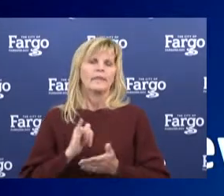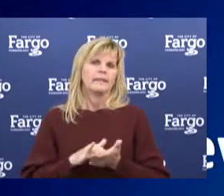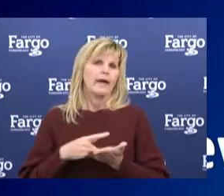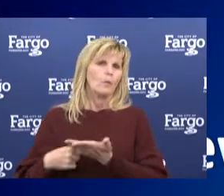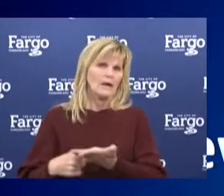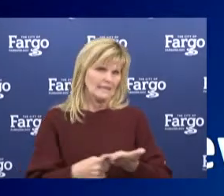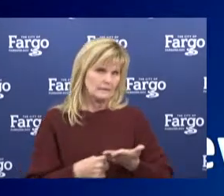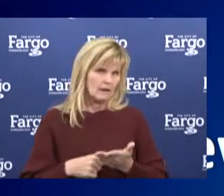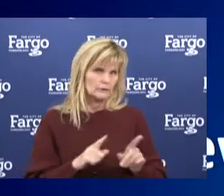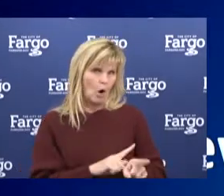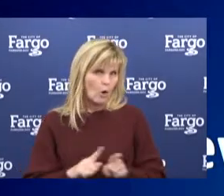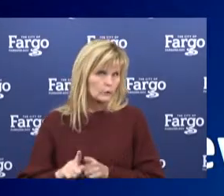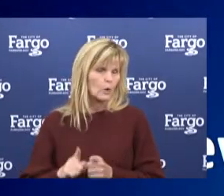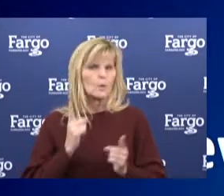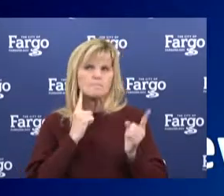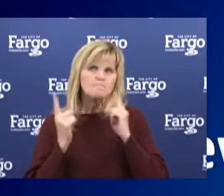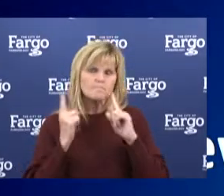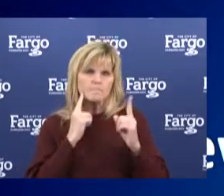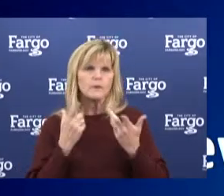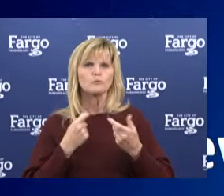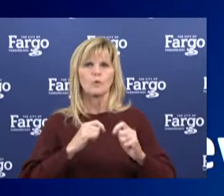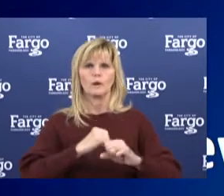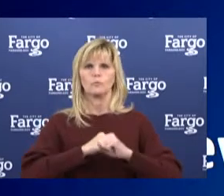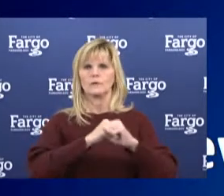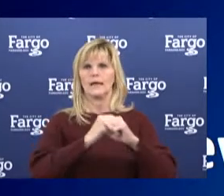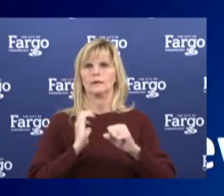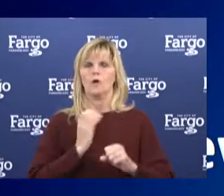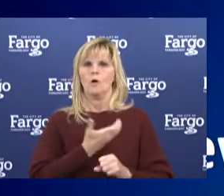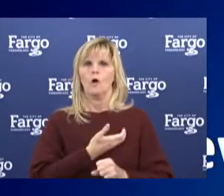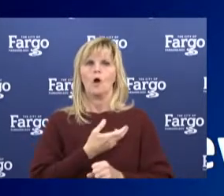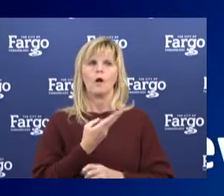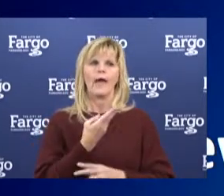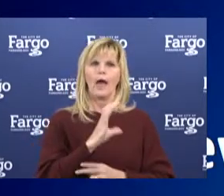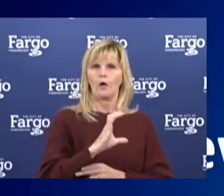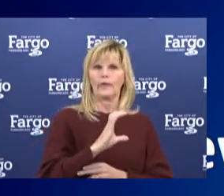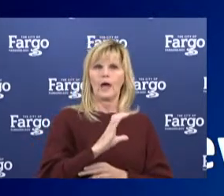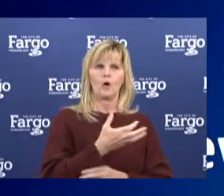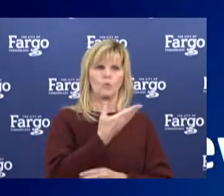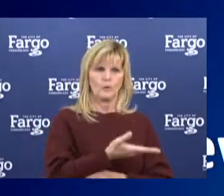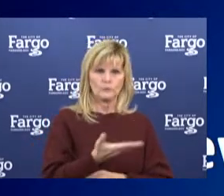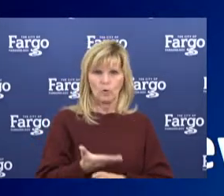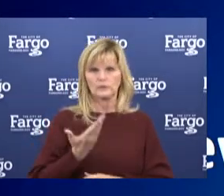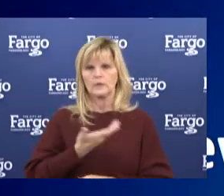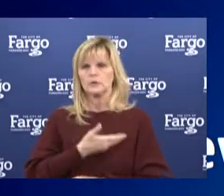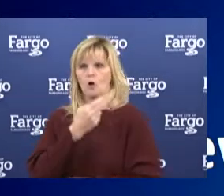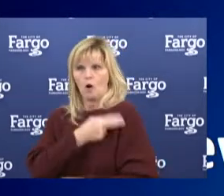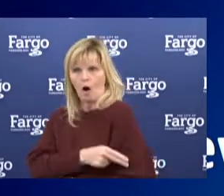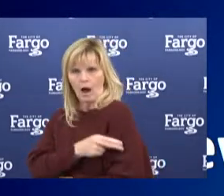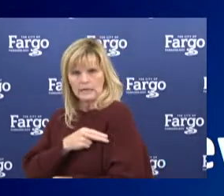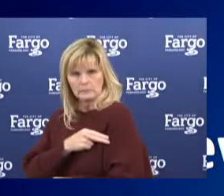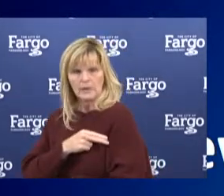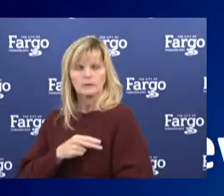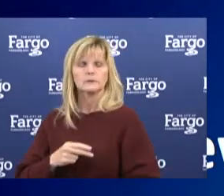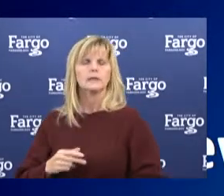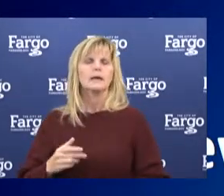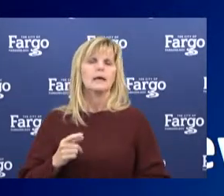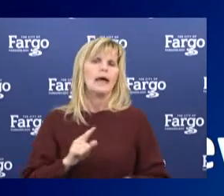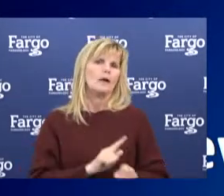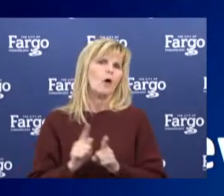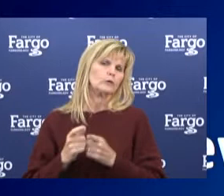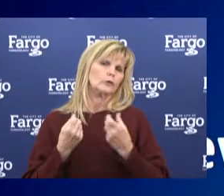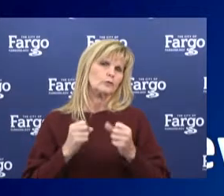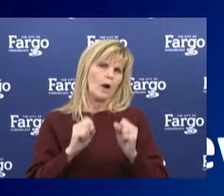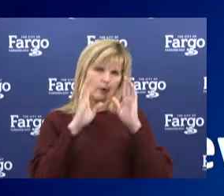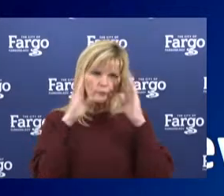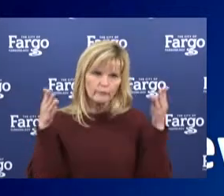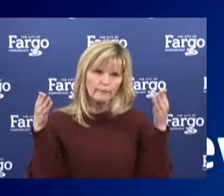about is wanting to, protect our healthcare resources and our hospitals, and really trying to